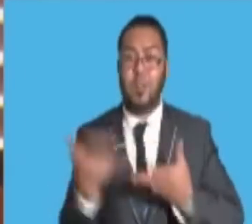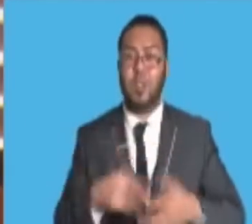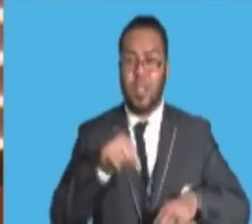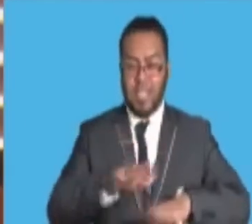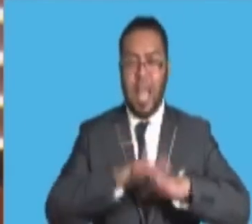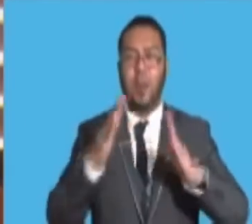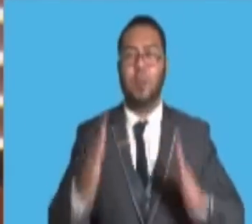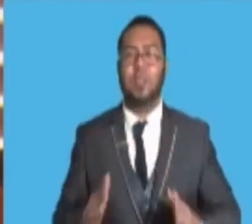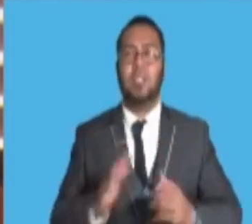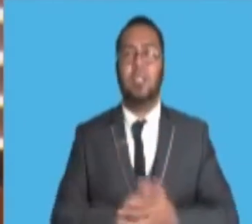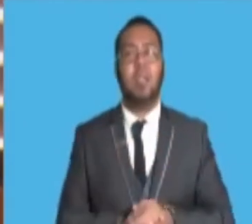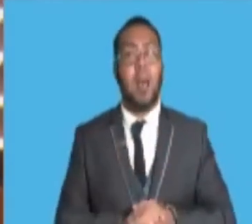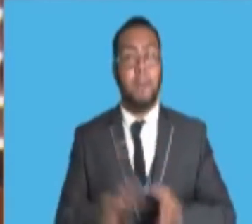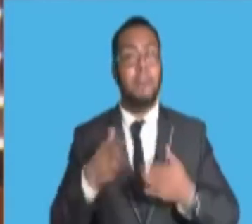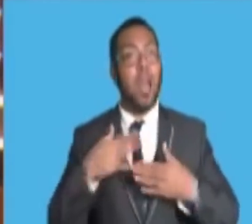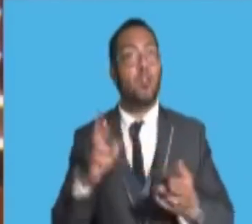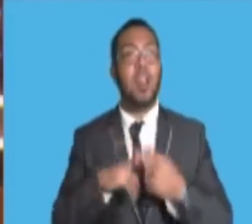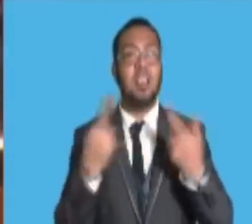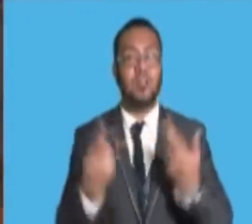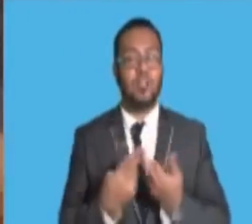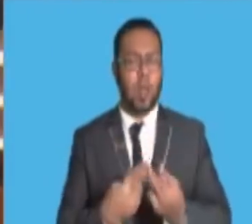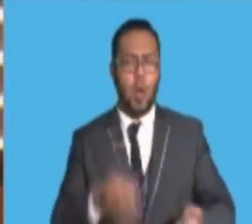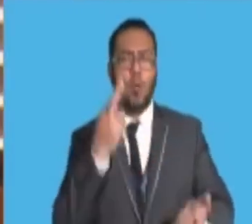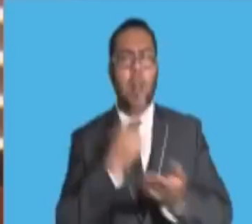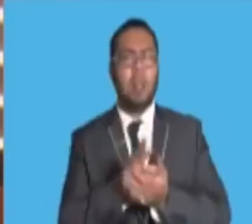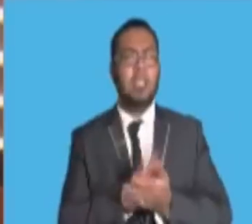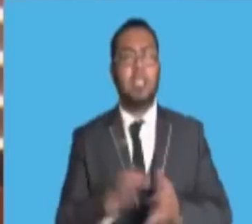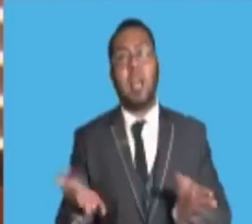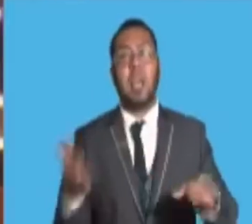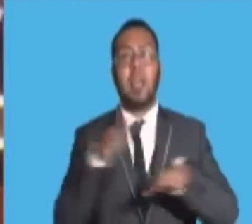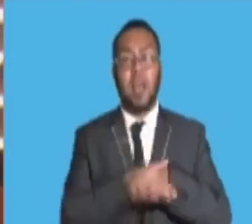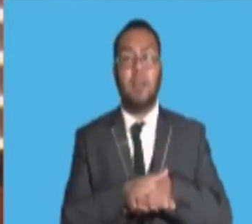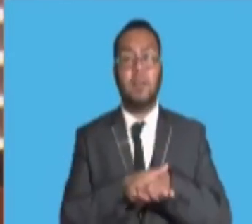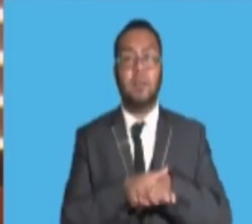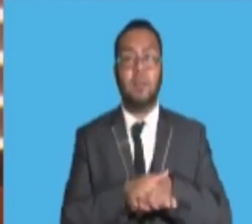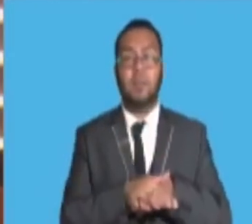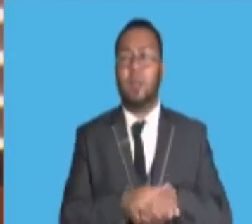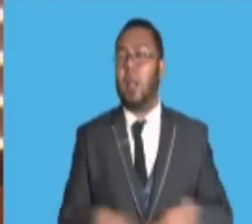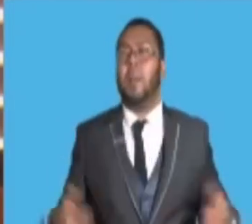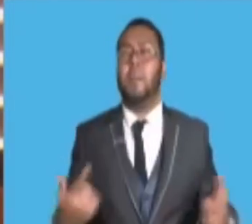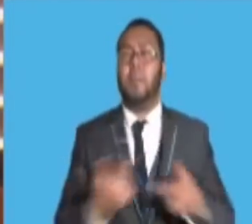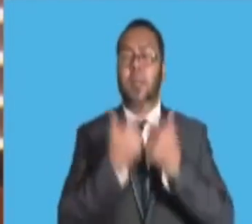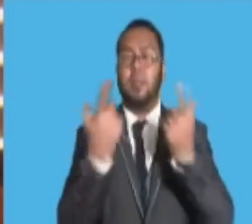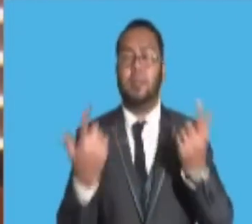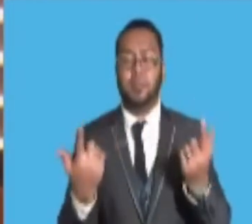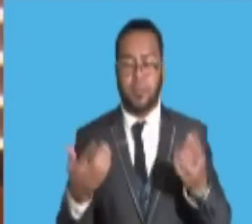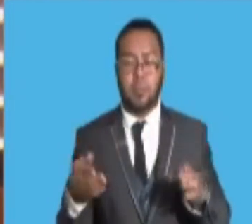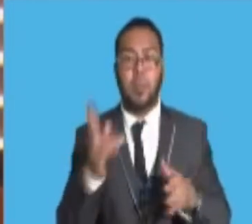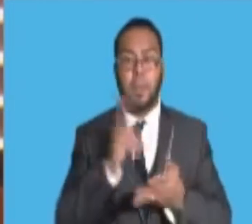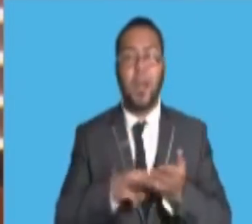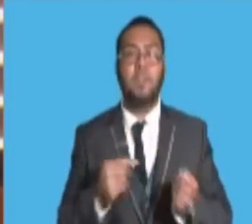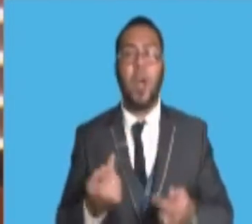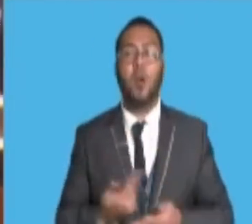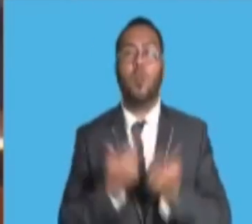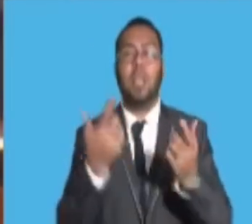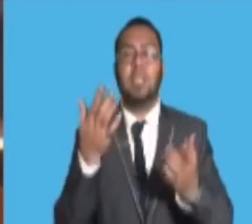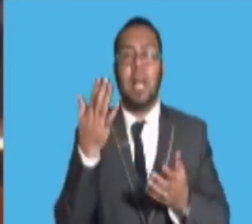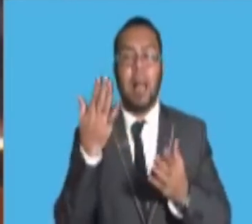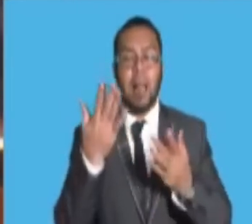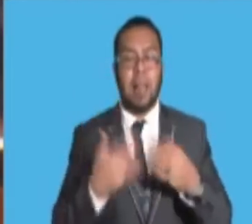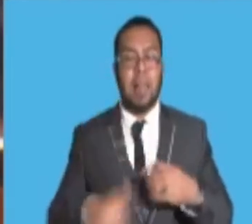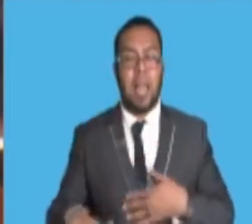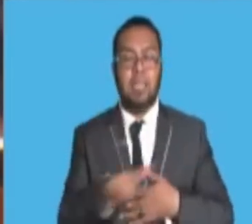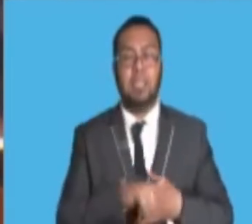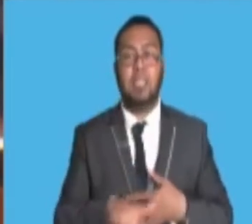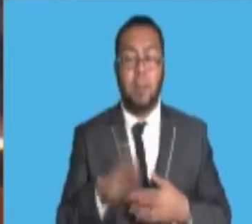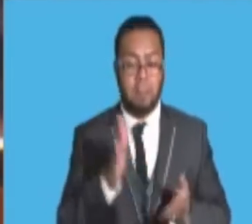House. My relations realistically cover a significant portion of our great land. My mother's heritage is Bemana